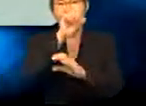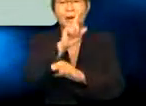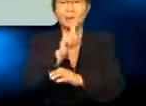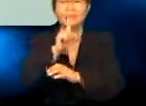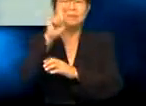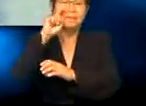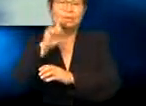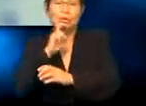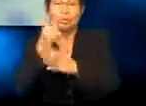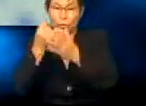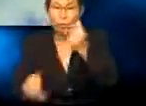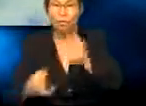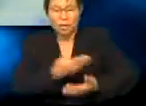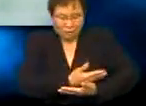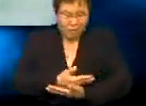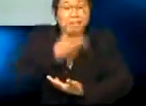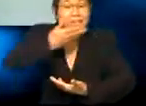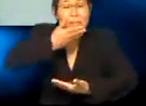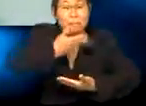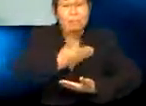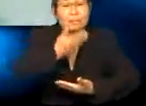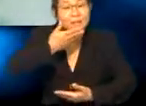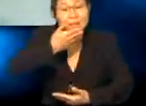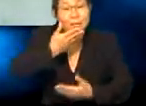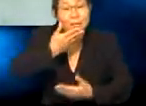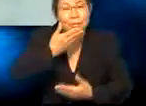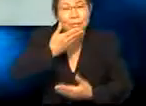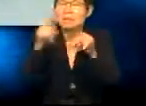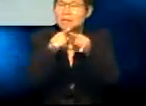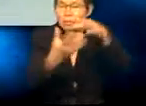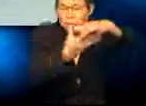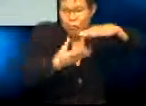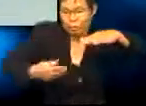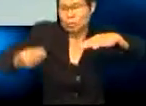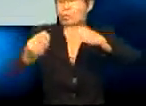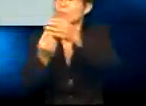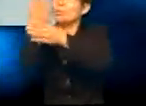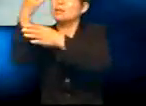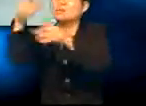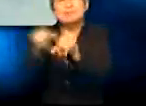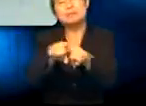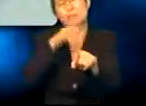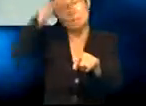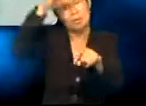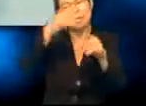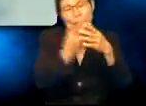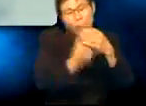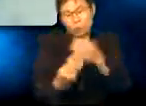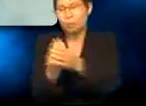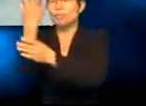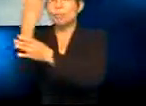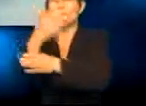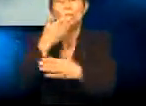asexual reproduction, the young plant will resemble the parent plant in every way. Then the